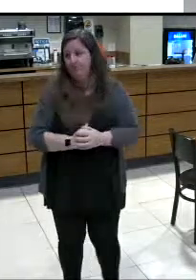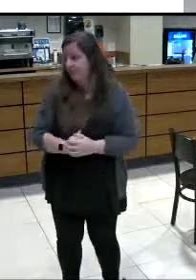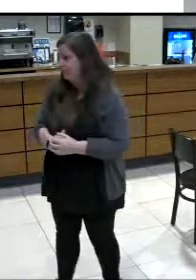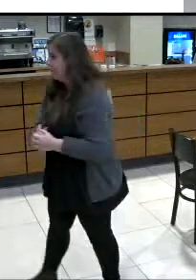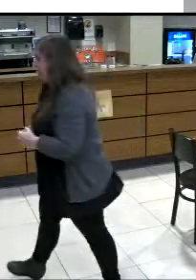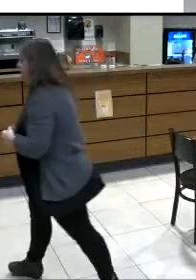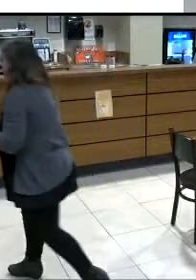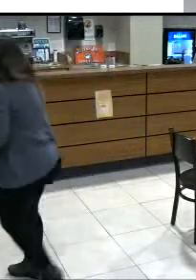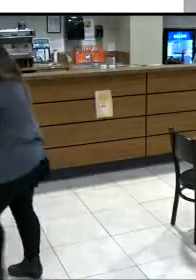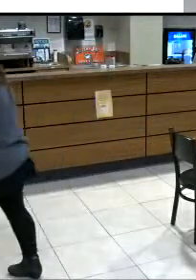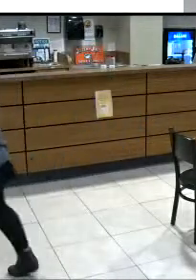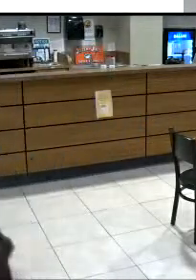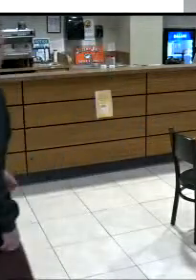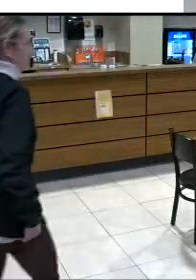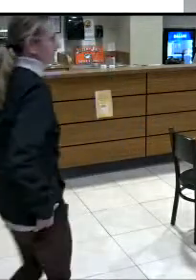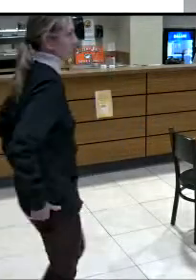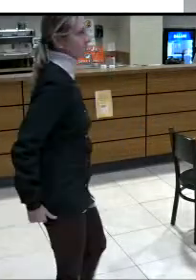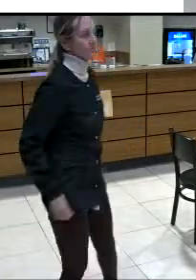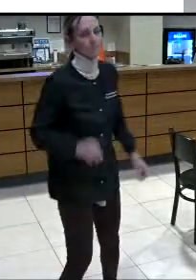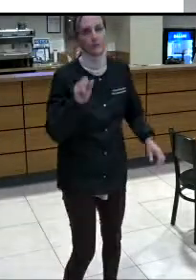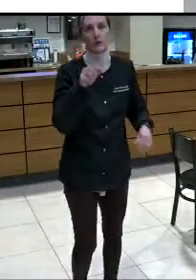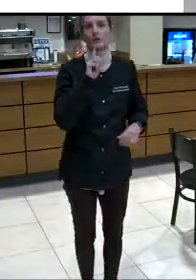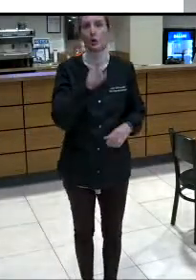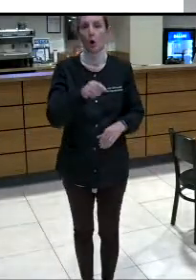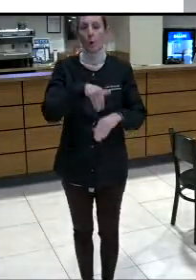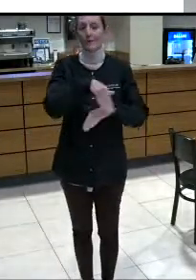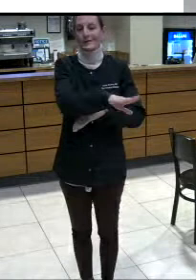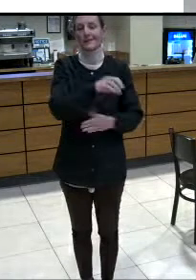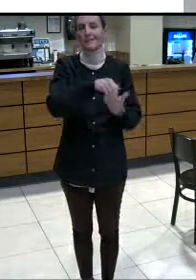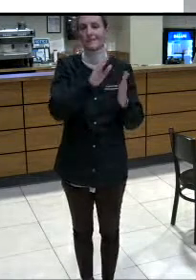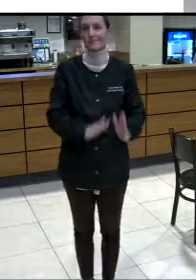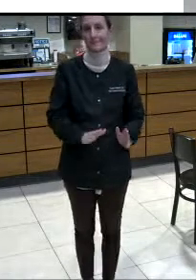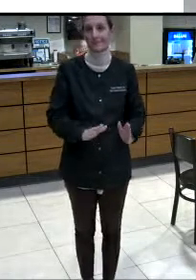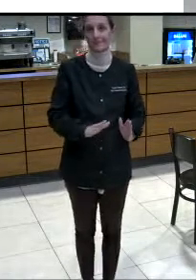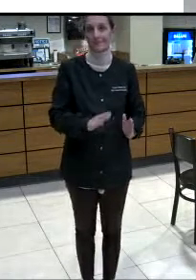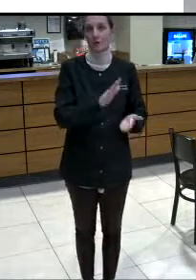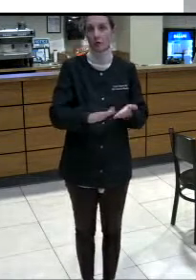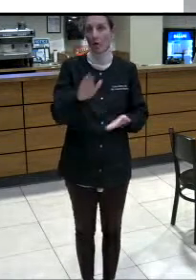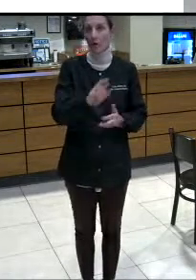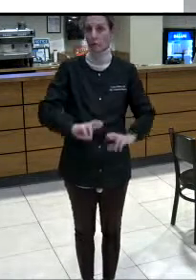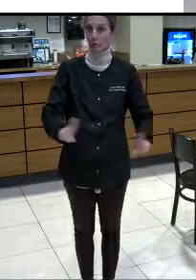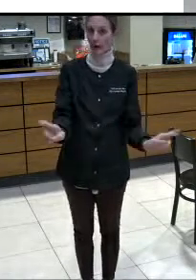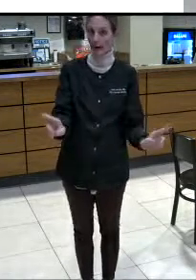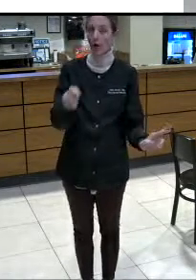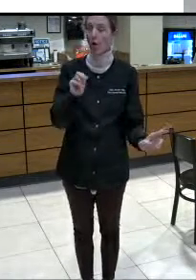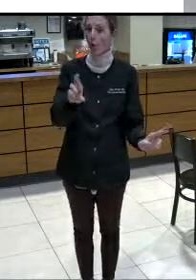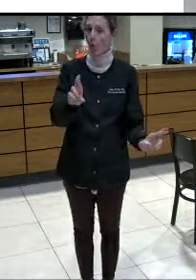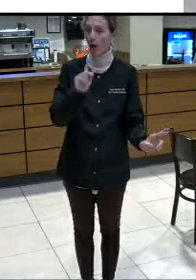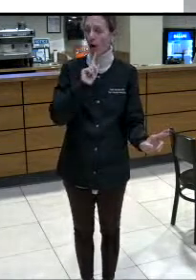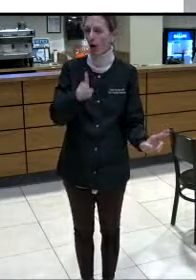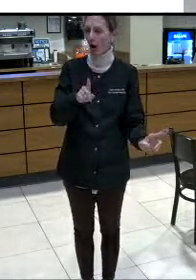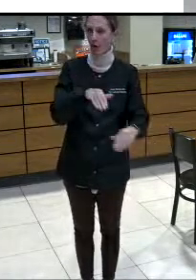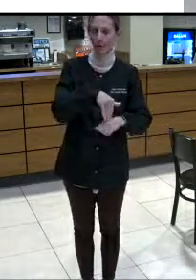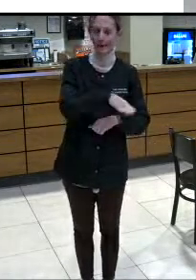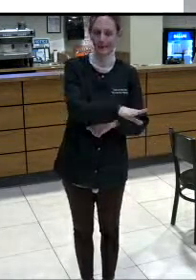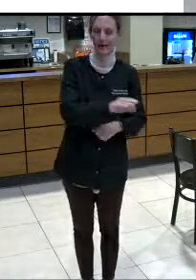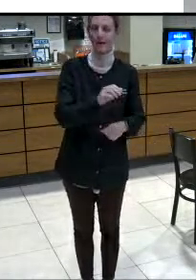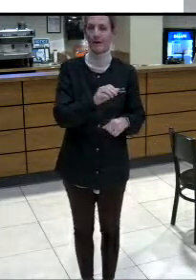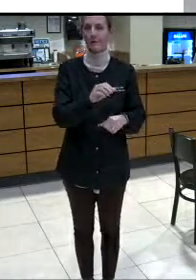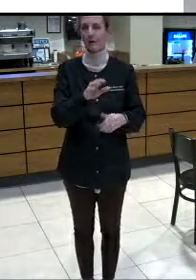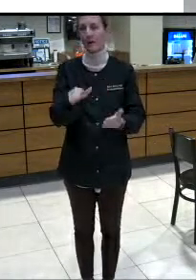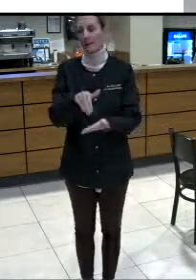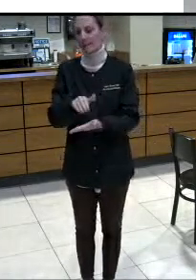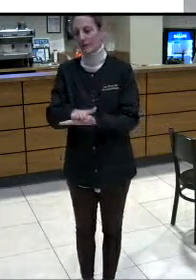students to school, college ready? Are they college and career ready? Or are we sending them from middle school to high school